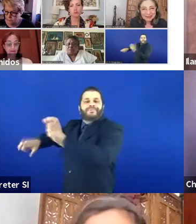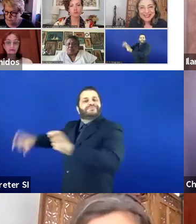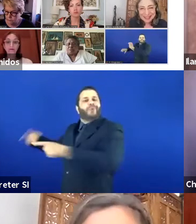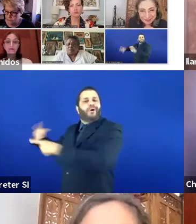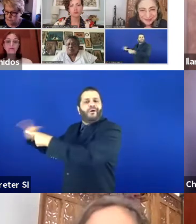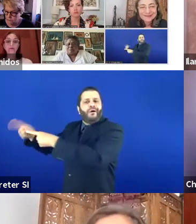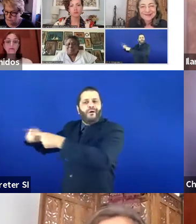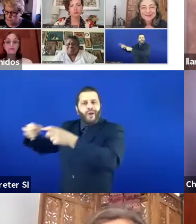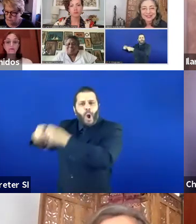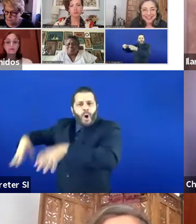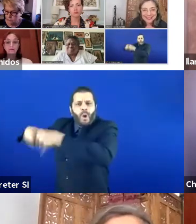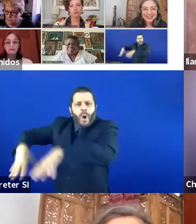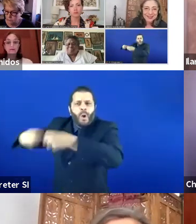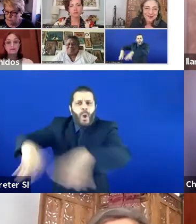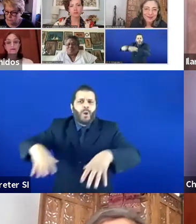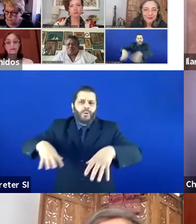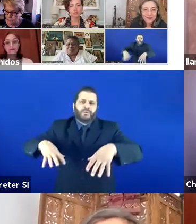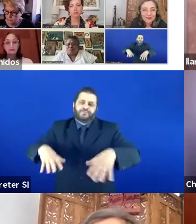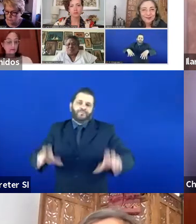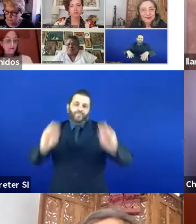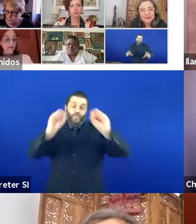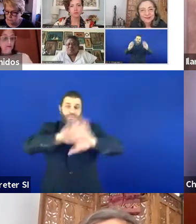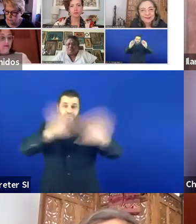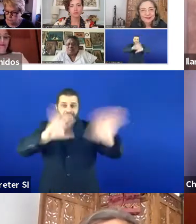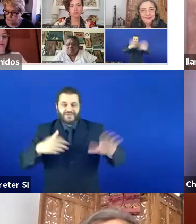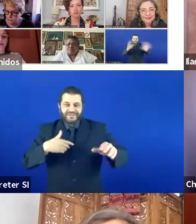respetar el tiempo. Muchas gracias.